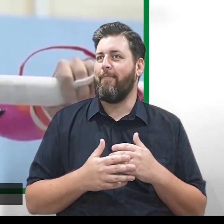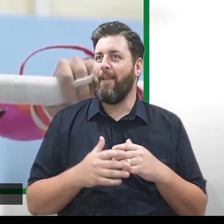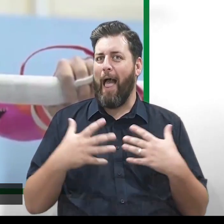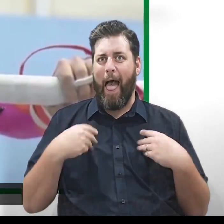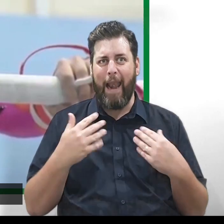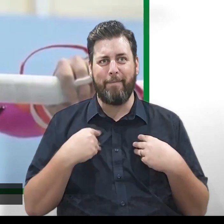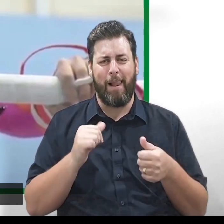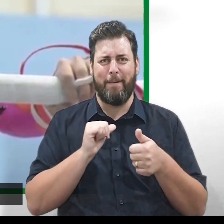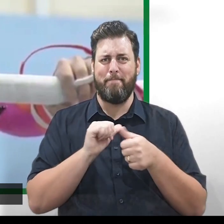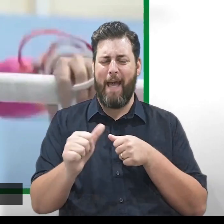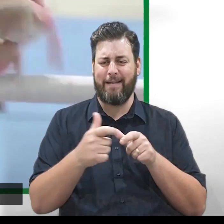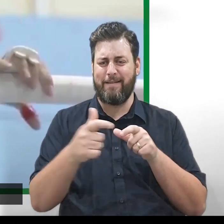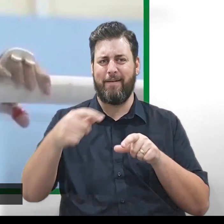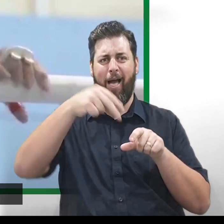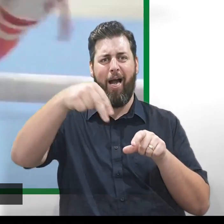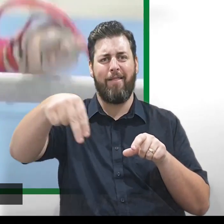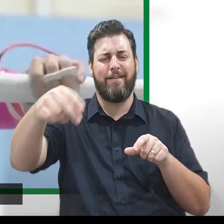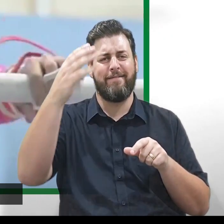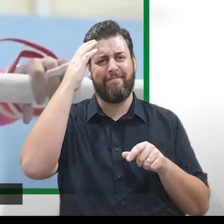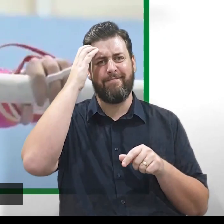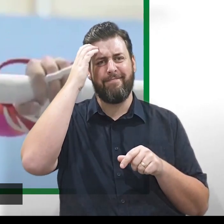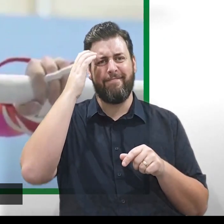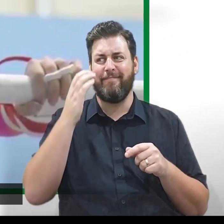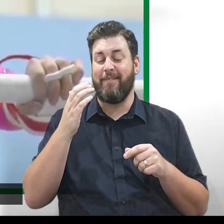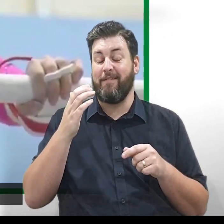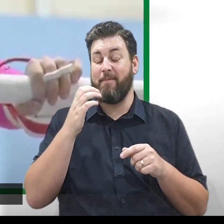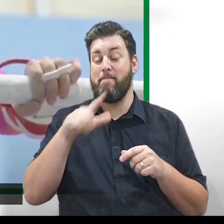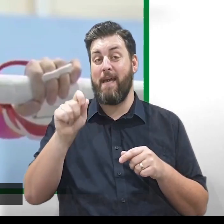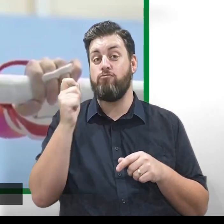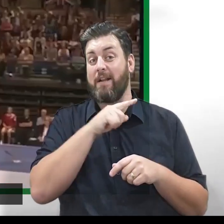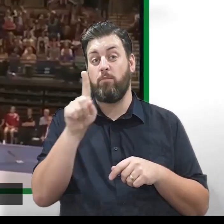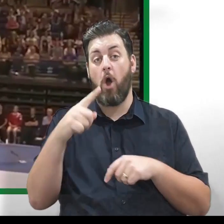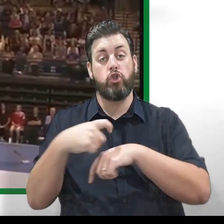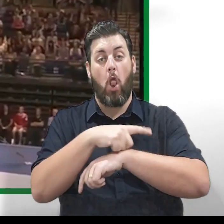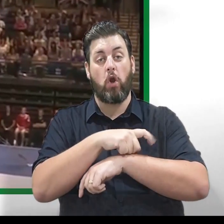beam? Do you know, I'm going to go a bit random here, a slug, because they'd be able to stick to it.